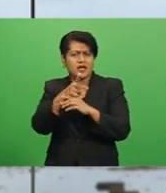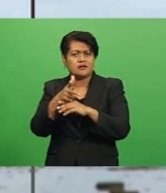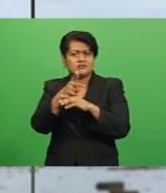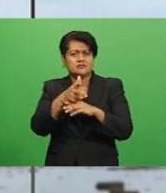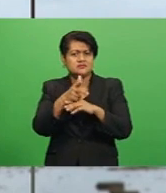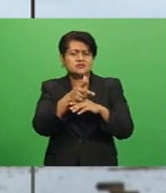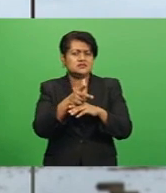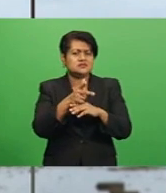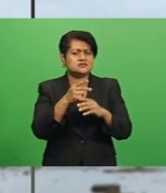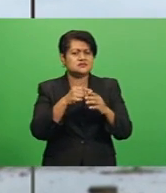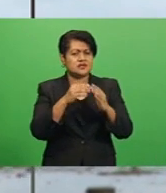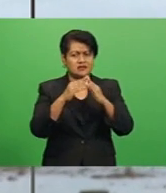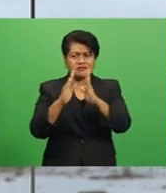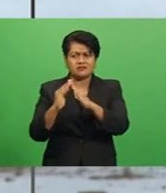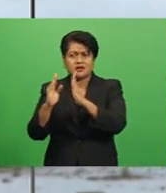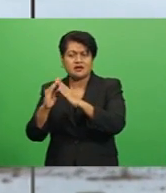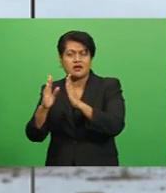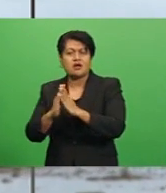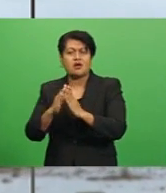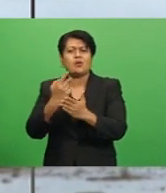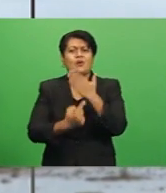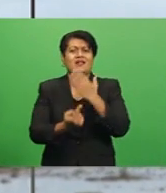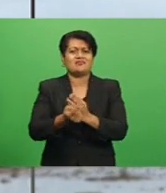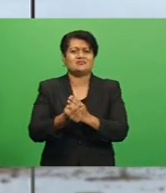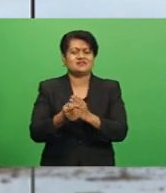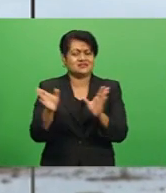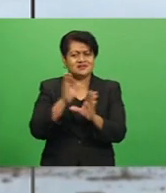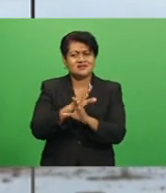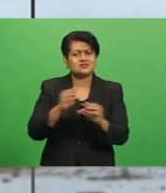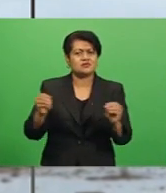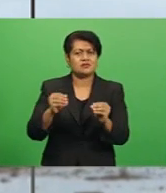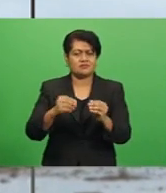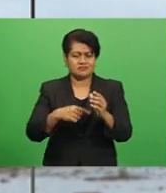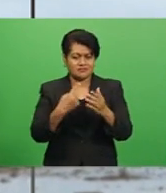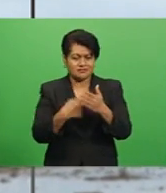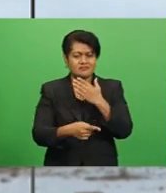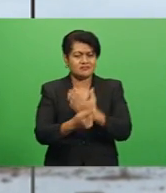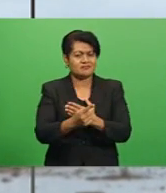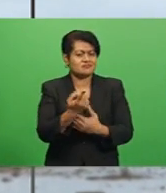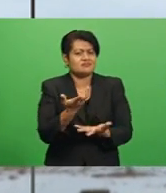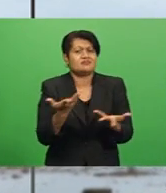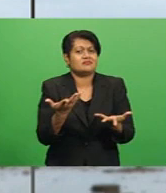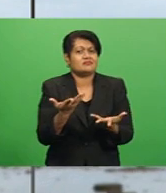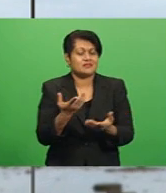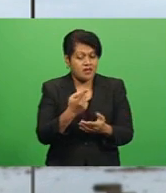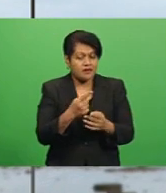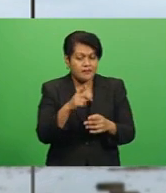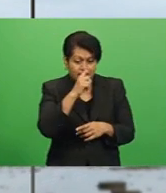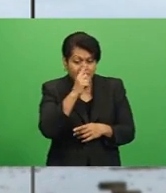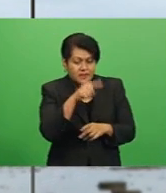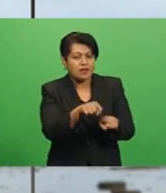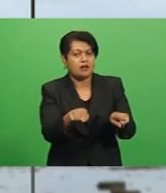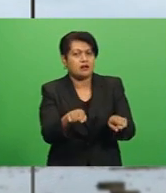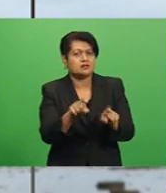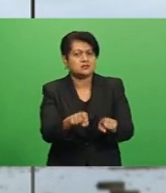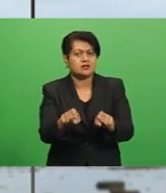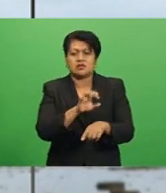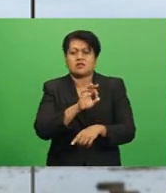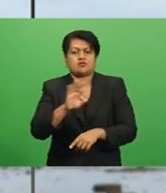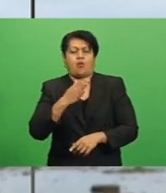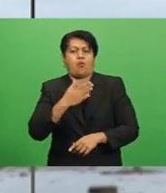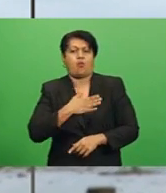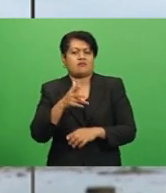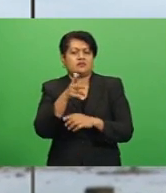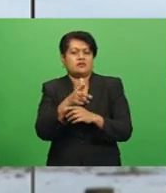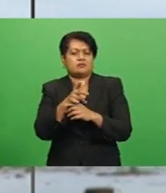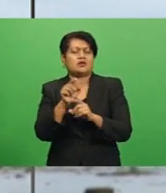board properties have been vandalized by tenants. PRB Acting Manager Patrick Veo says tenants have indicated they don't want the CCTV